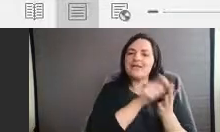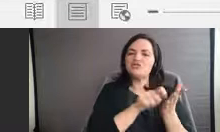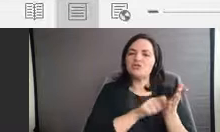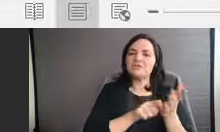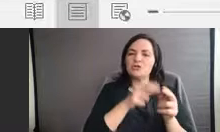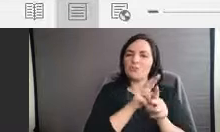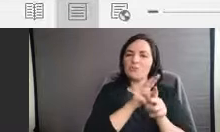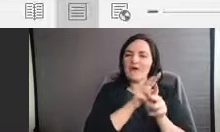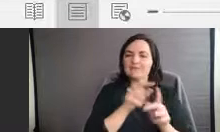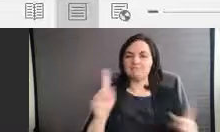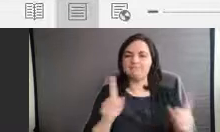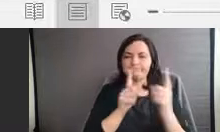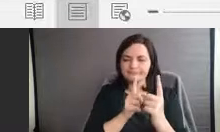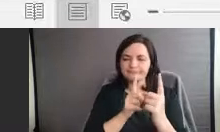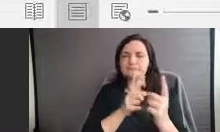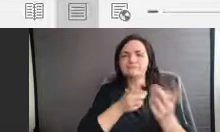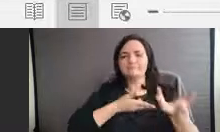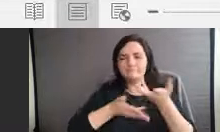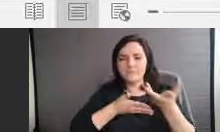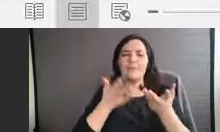in January.